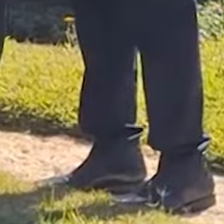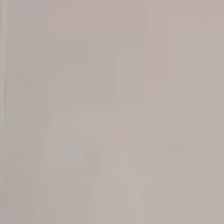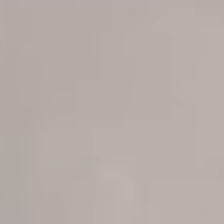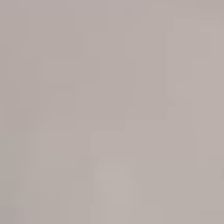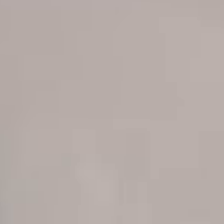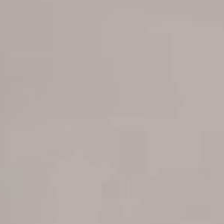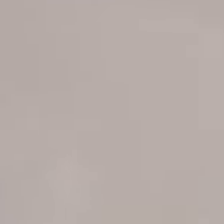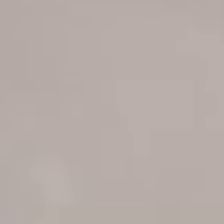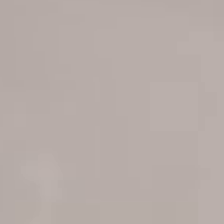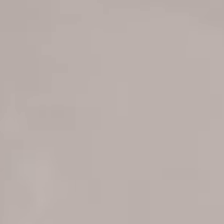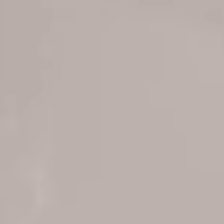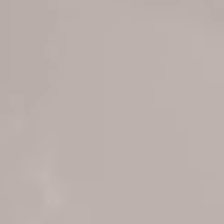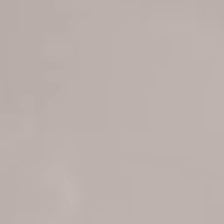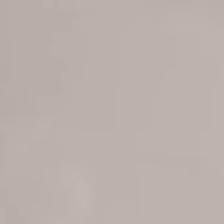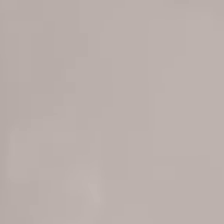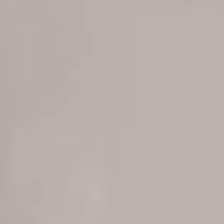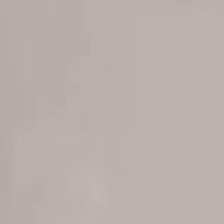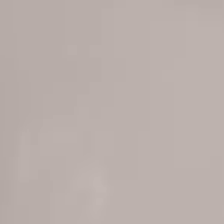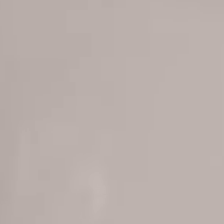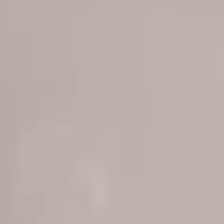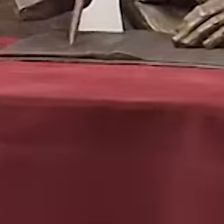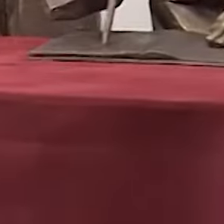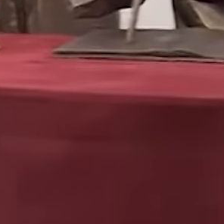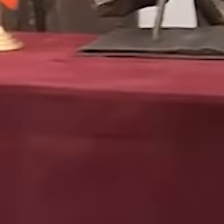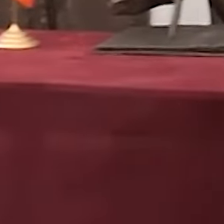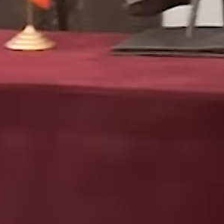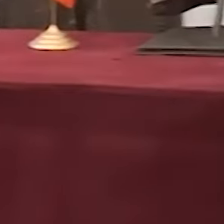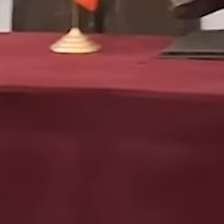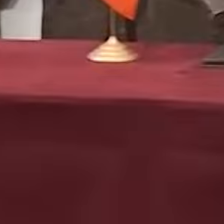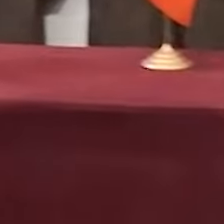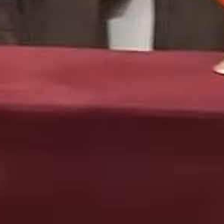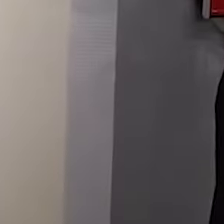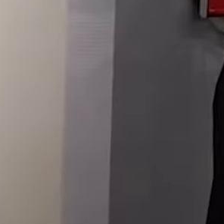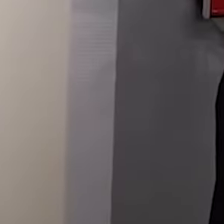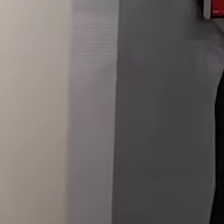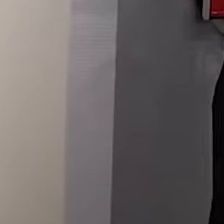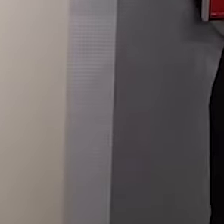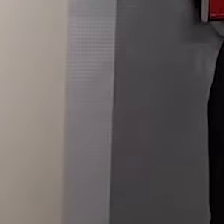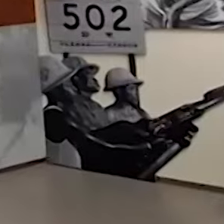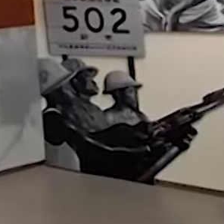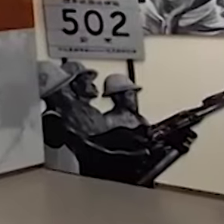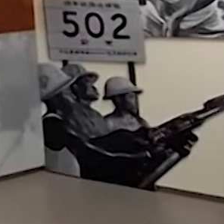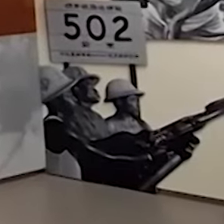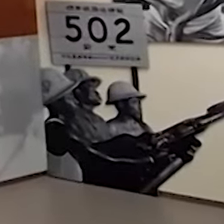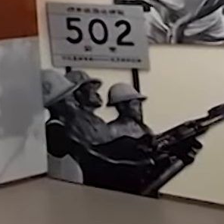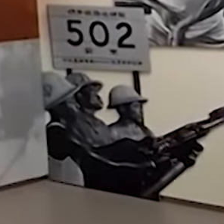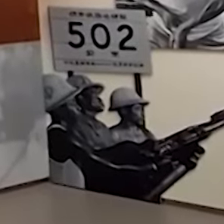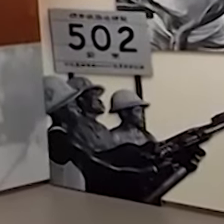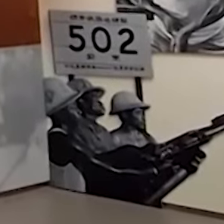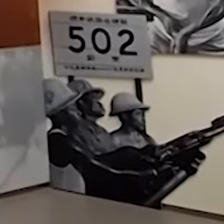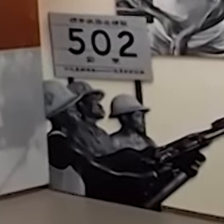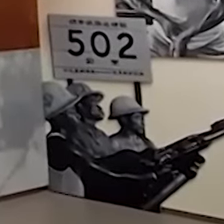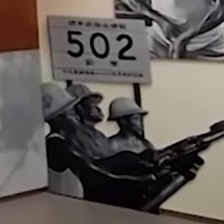the museum. Director of Tourism Dr. Andrew Chilufya says the memorial site is a reminder of the sacrifices made by the people of